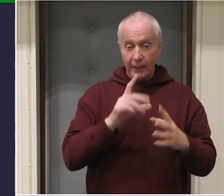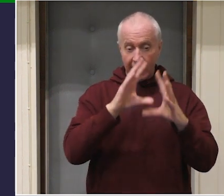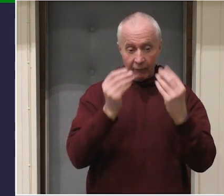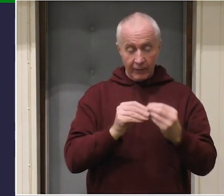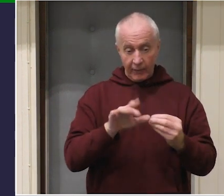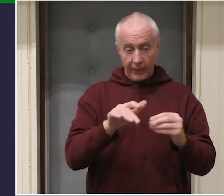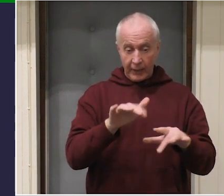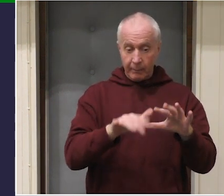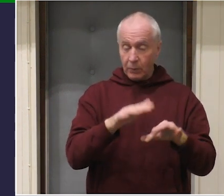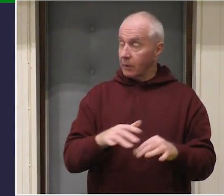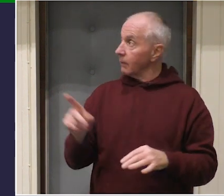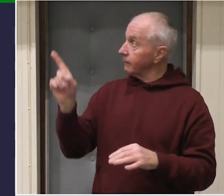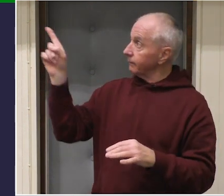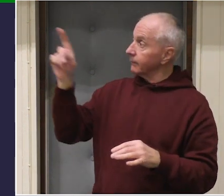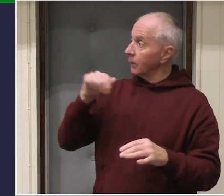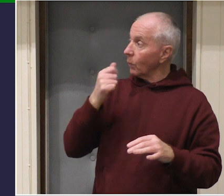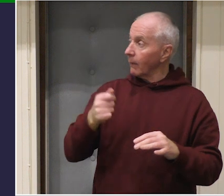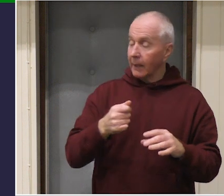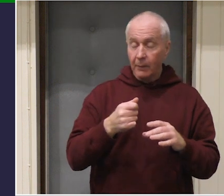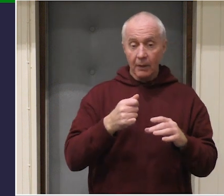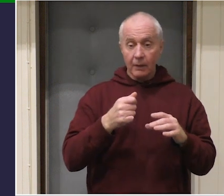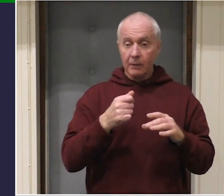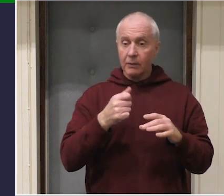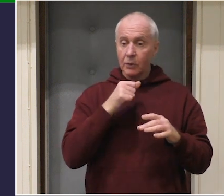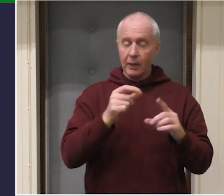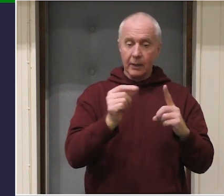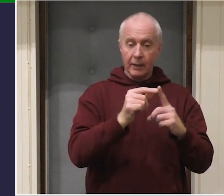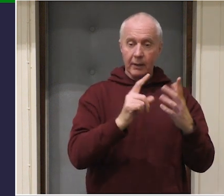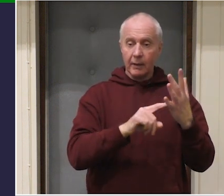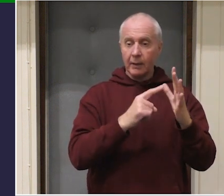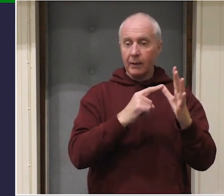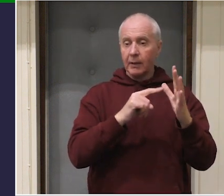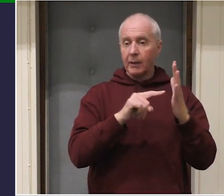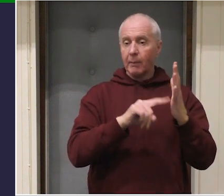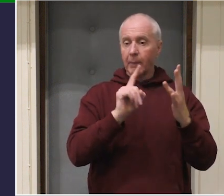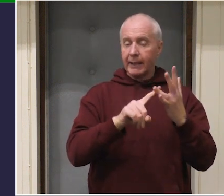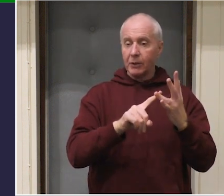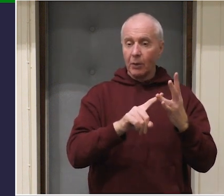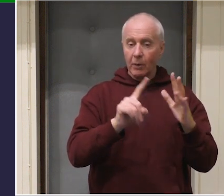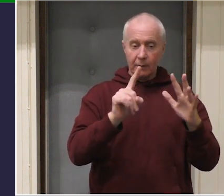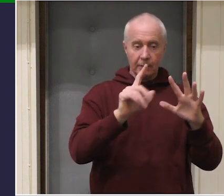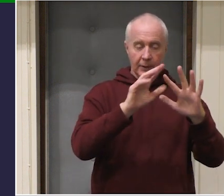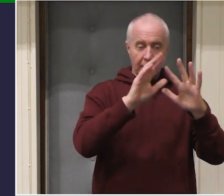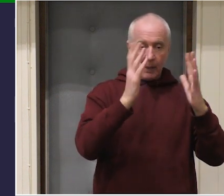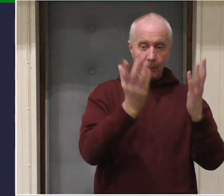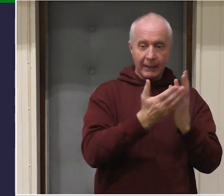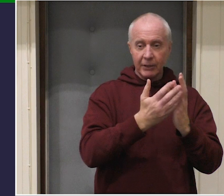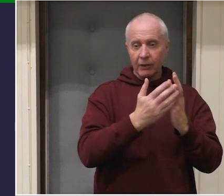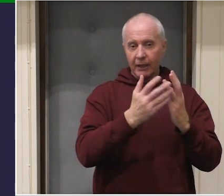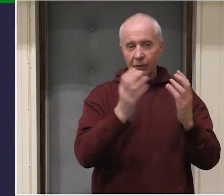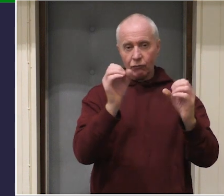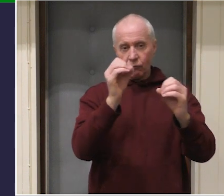one which I'll be able to work with. It's called PLATO. It stands for Planetary Transits and Oscillations. The European Space